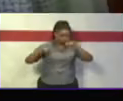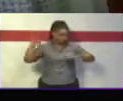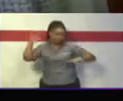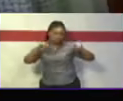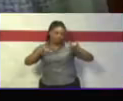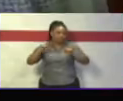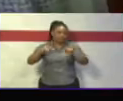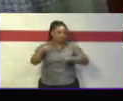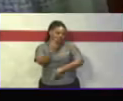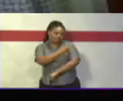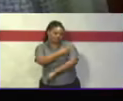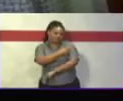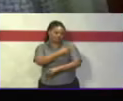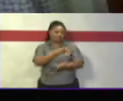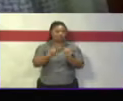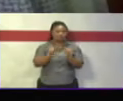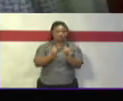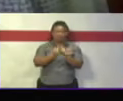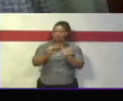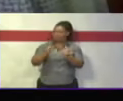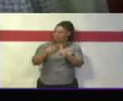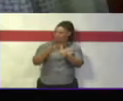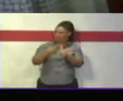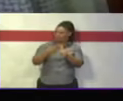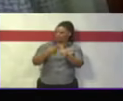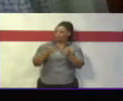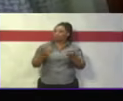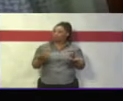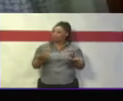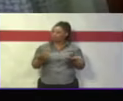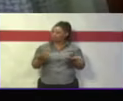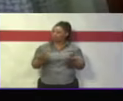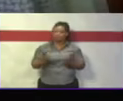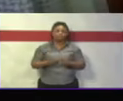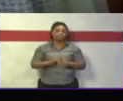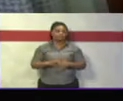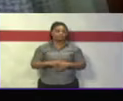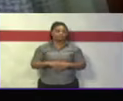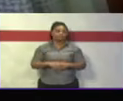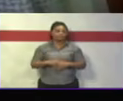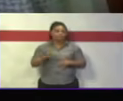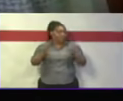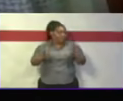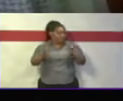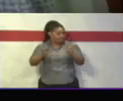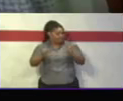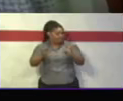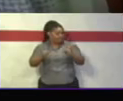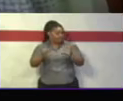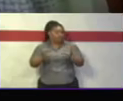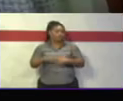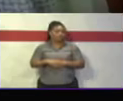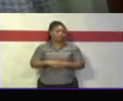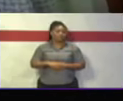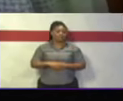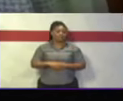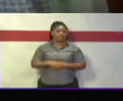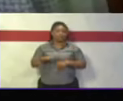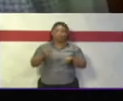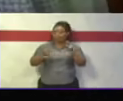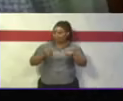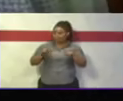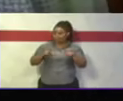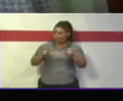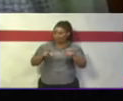Delta. Firstly, if we're being told and it's being recommended that people sort of isolate when